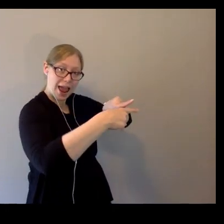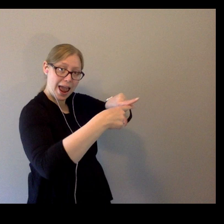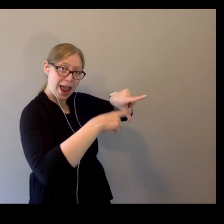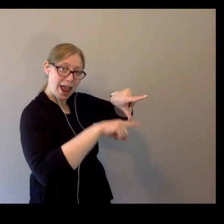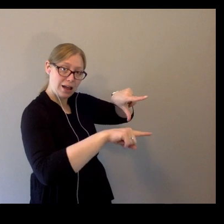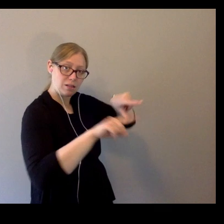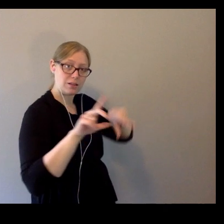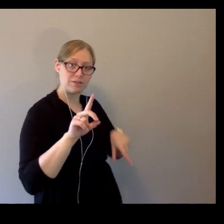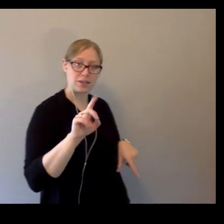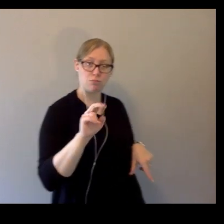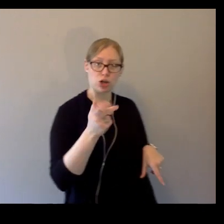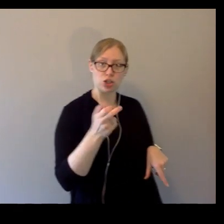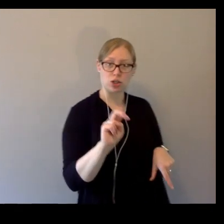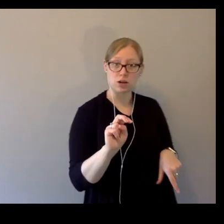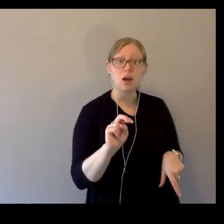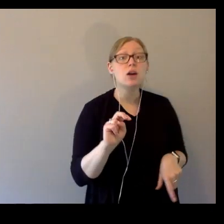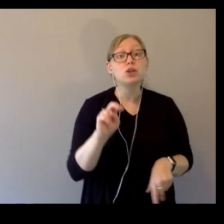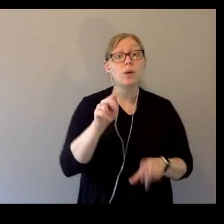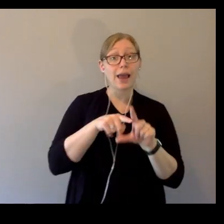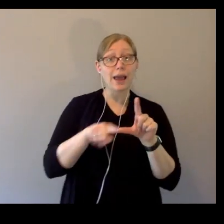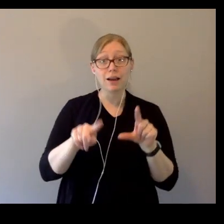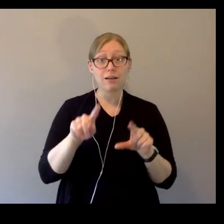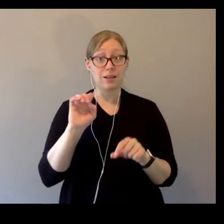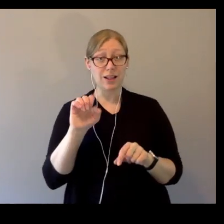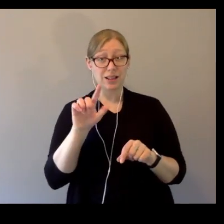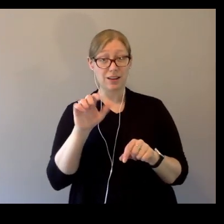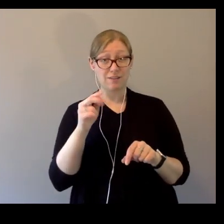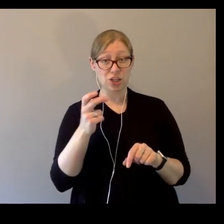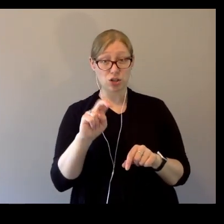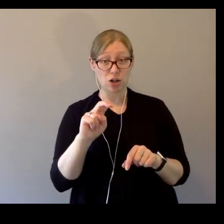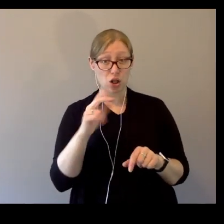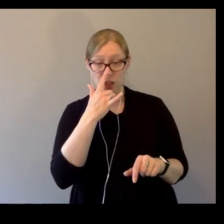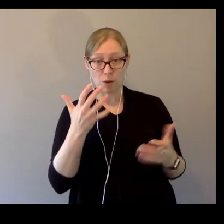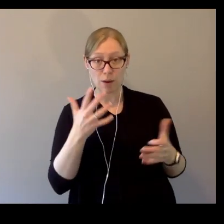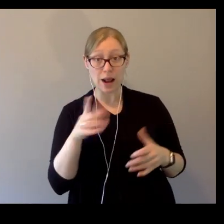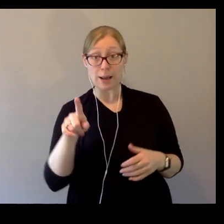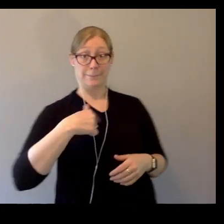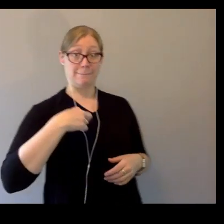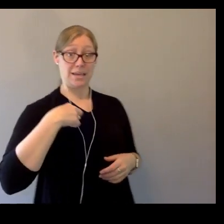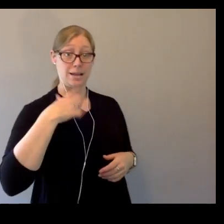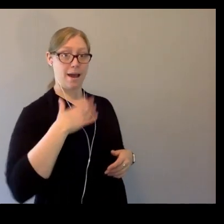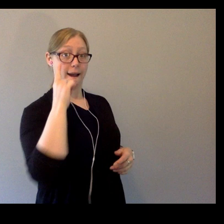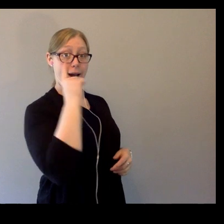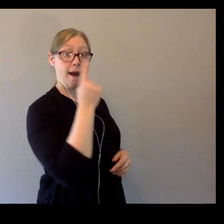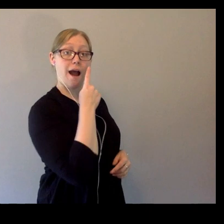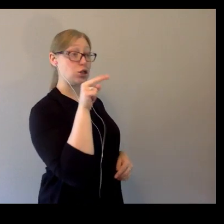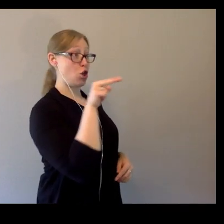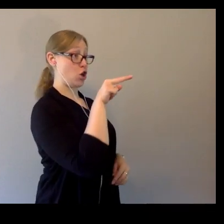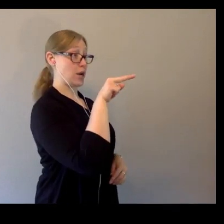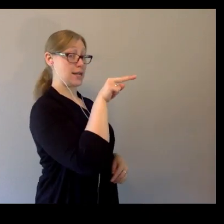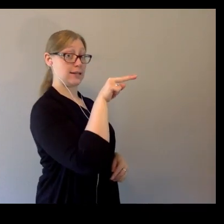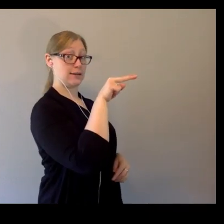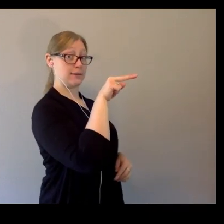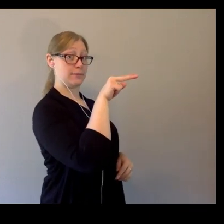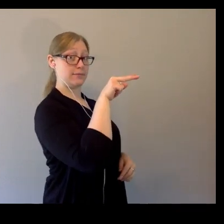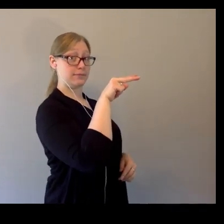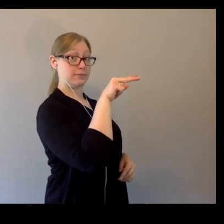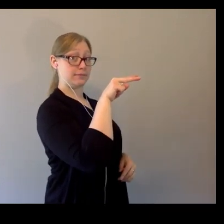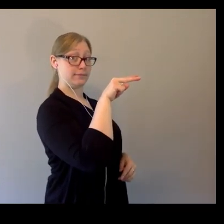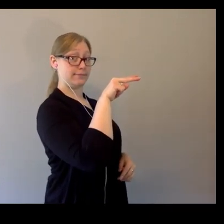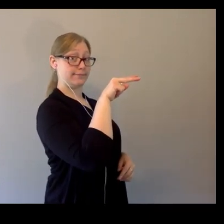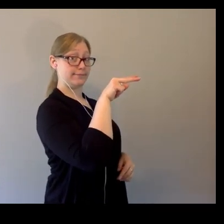look like this. So I'm looking straight ahead. So here's me. That's my eyes, and I'm looking straight